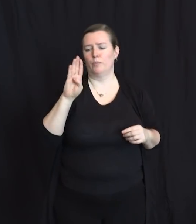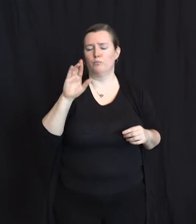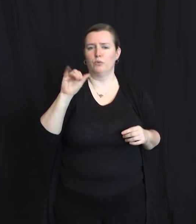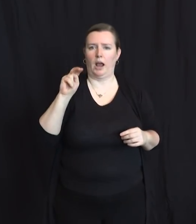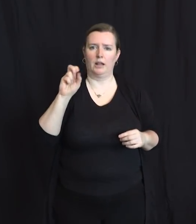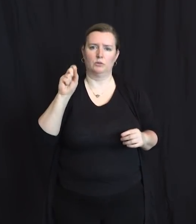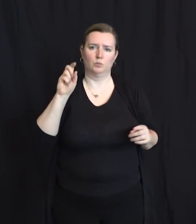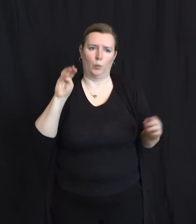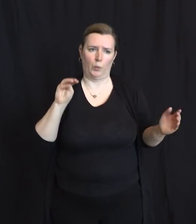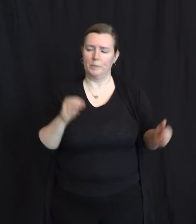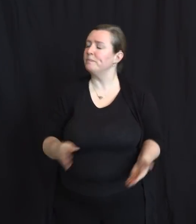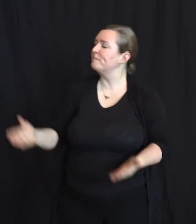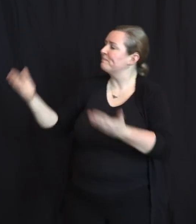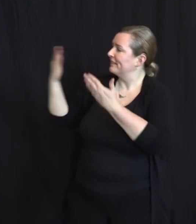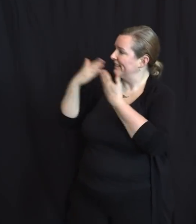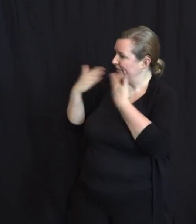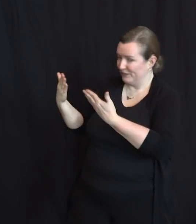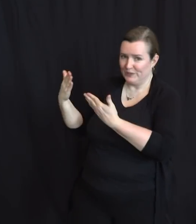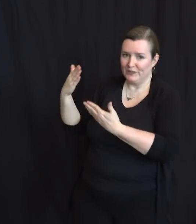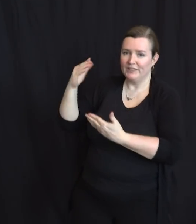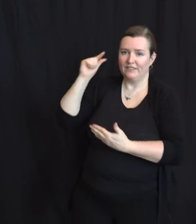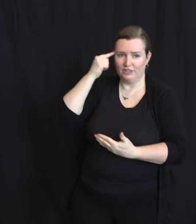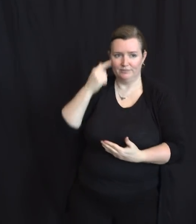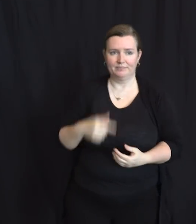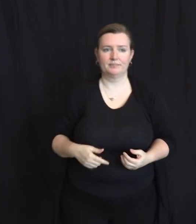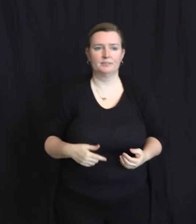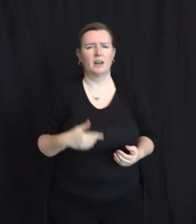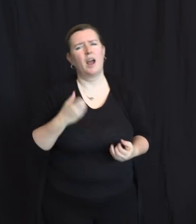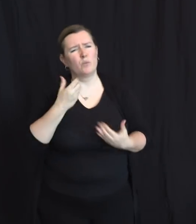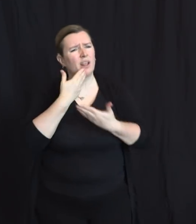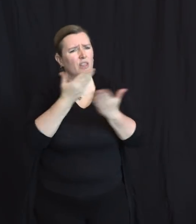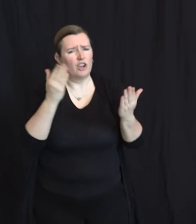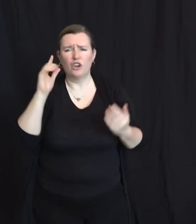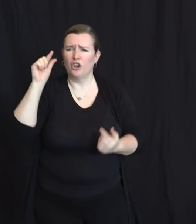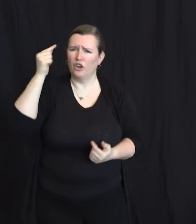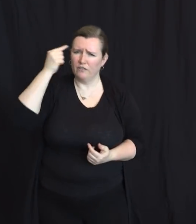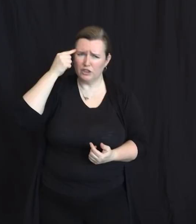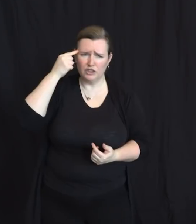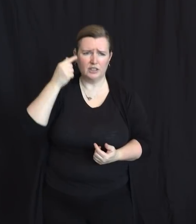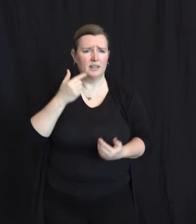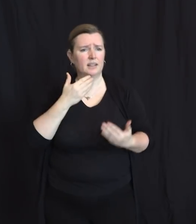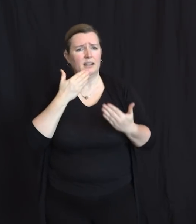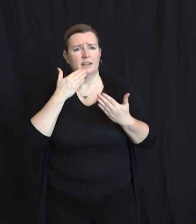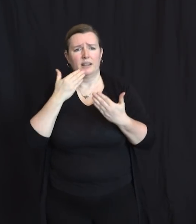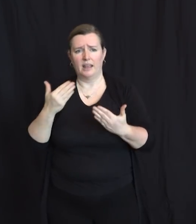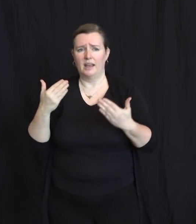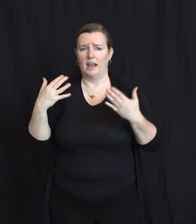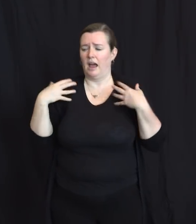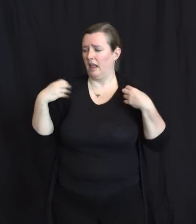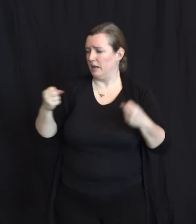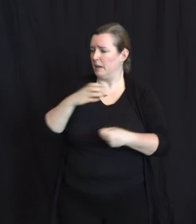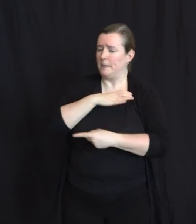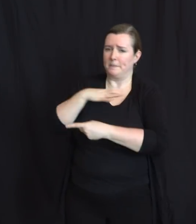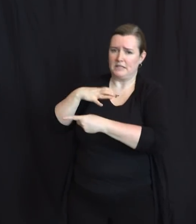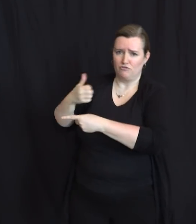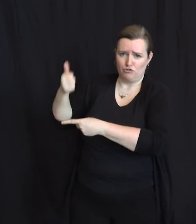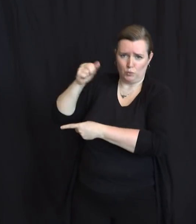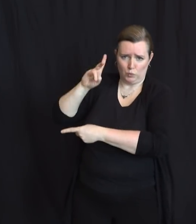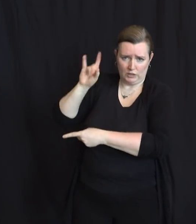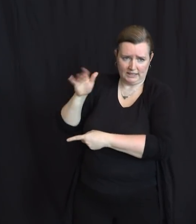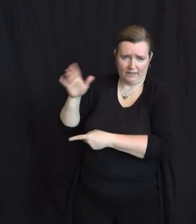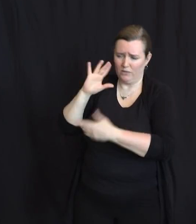Thank you. First, I'd like to begin thanking the governor and the health commissioner for guiding the state through this worst pandemic in the